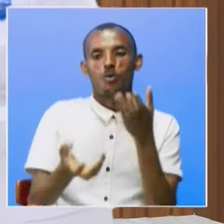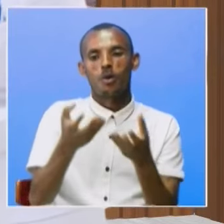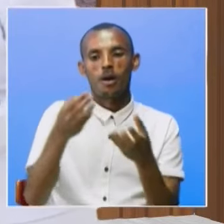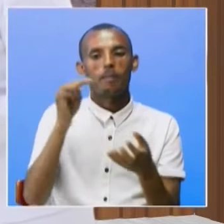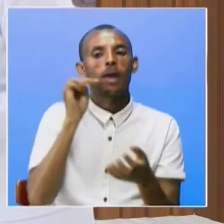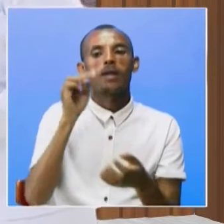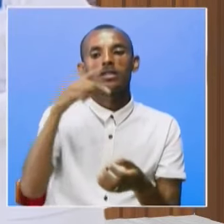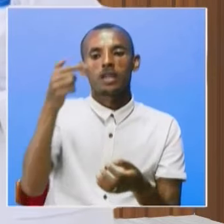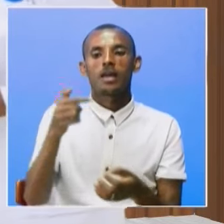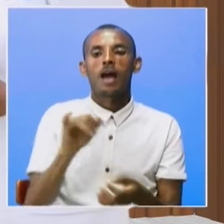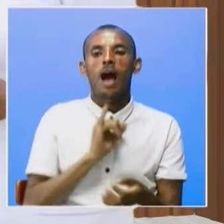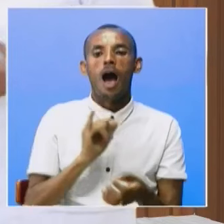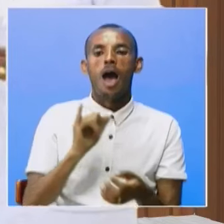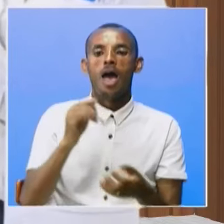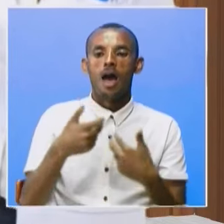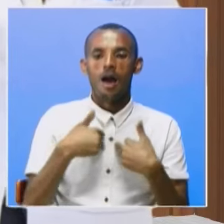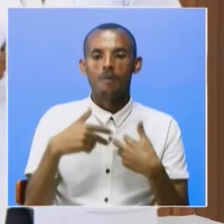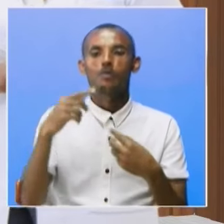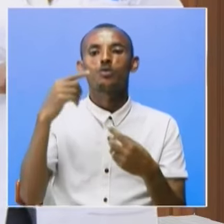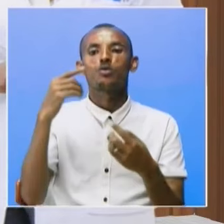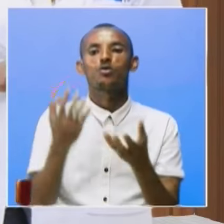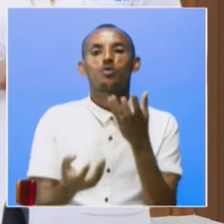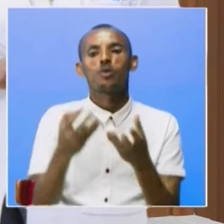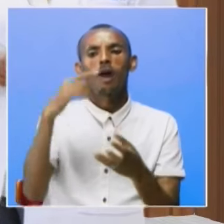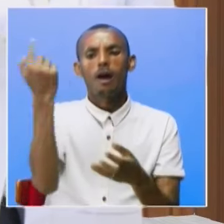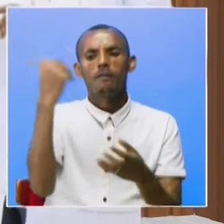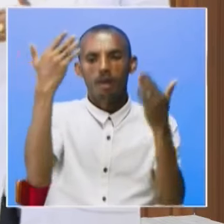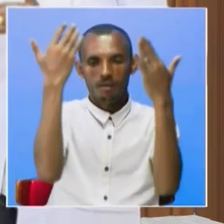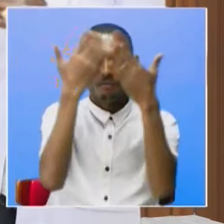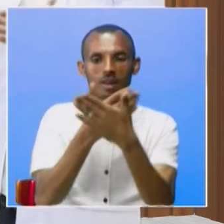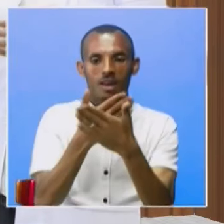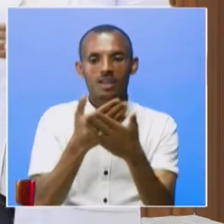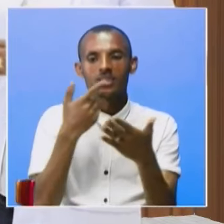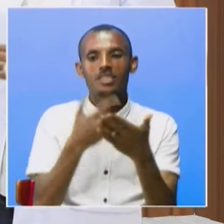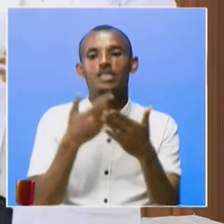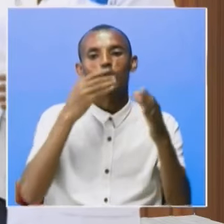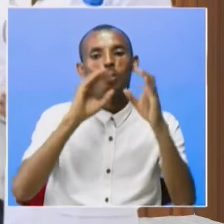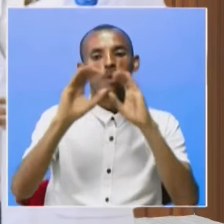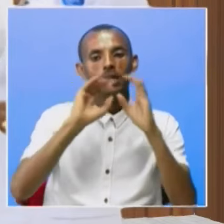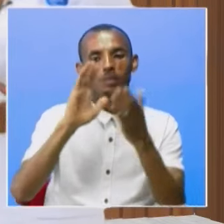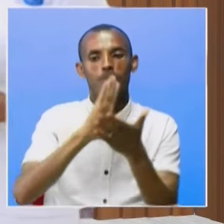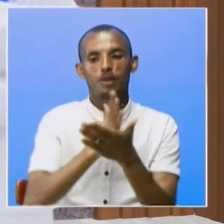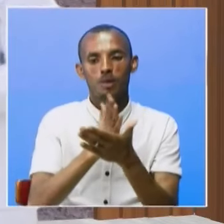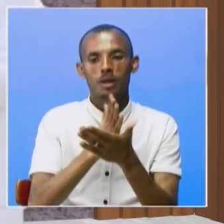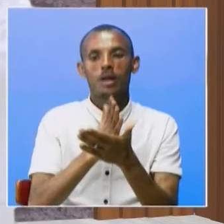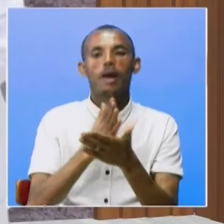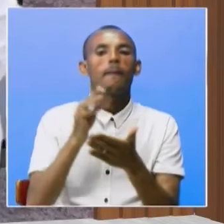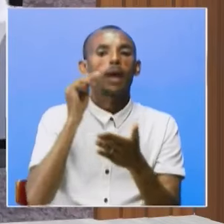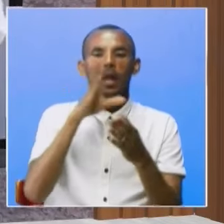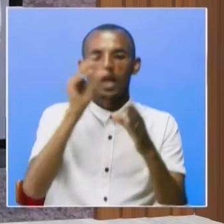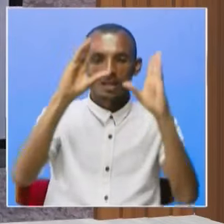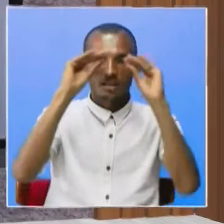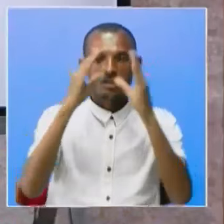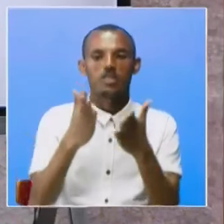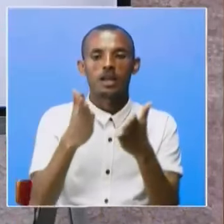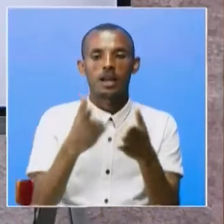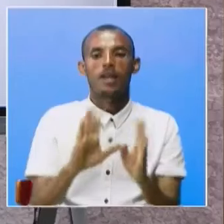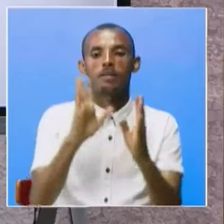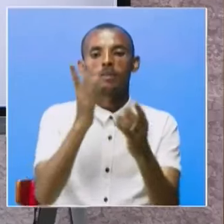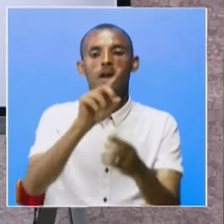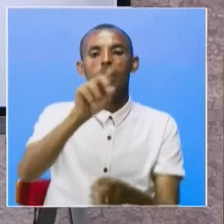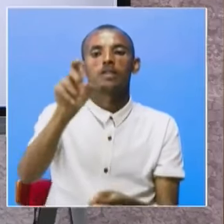Mary said, I have to cook every evening. This is the communication between Mary and I. So let me ask